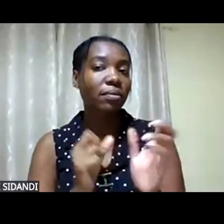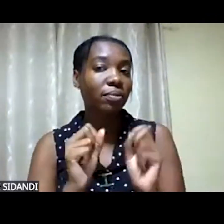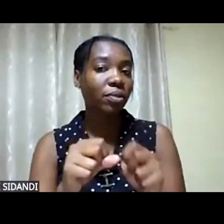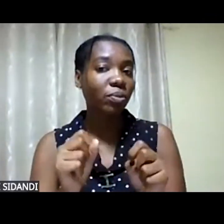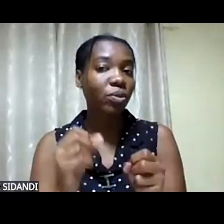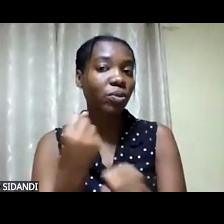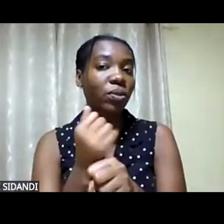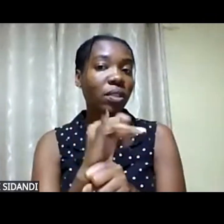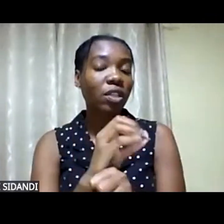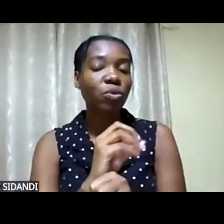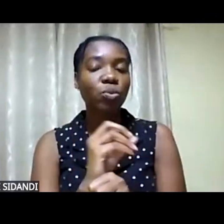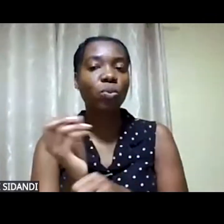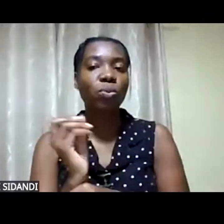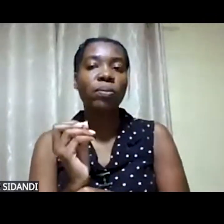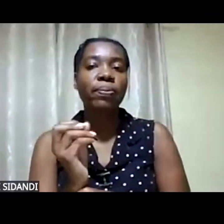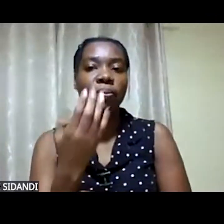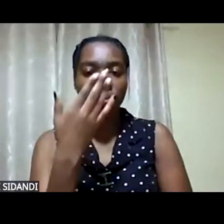because, um,